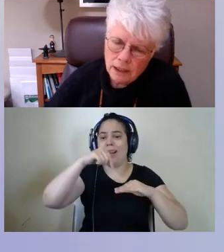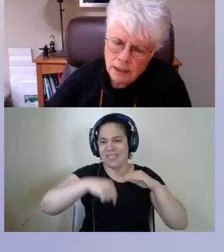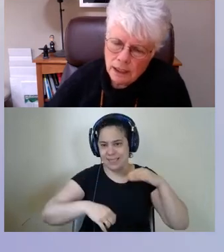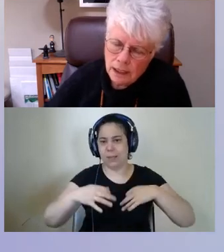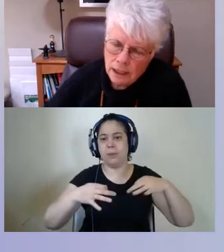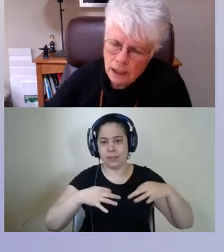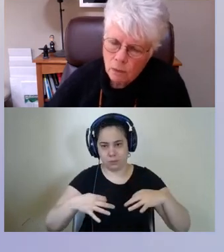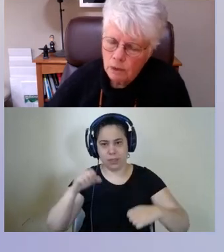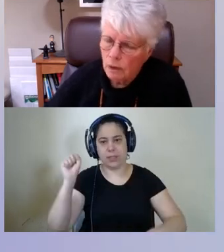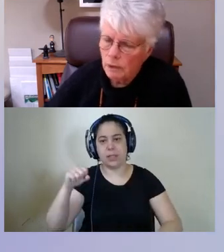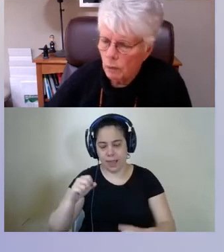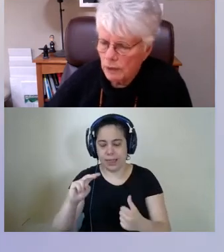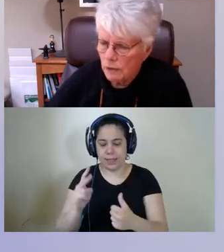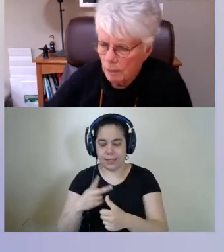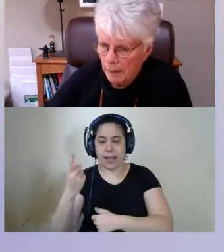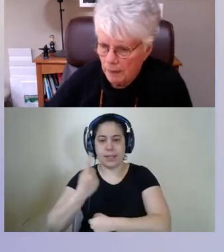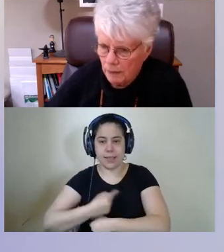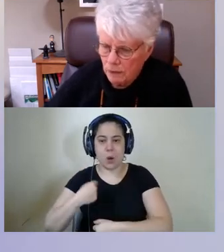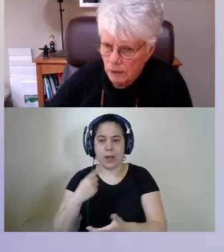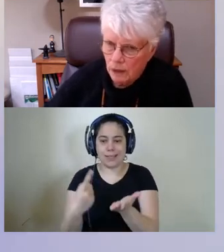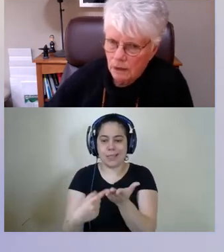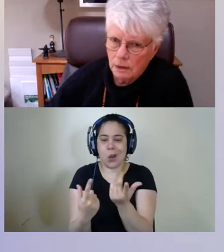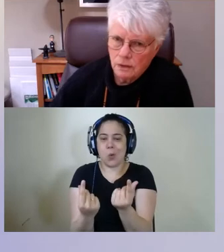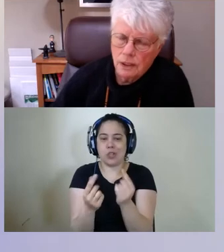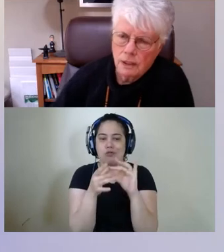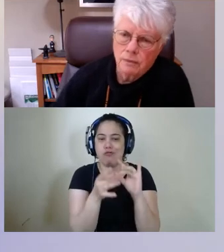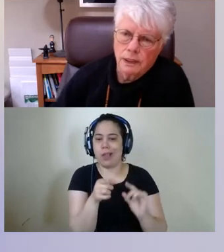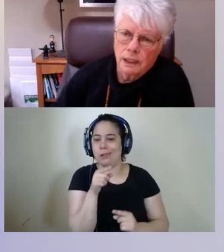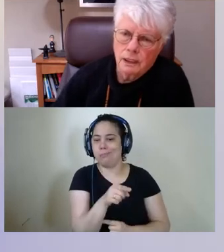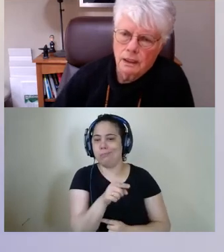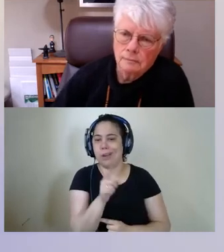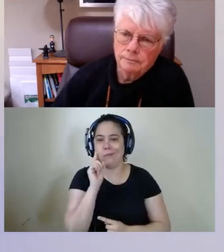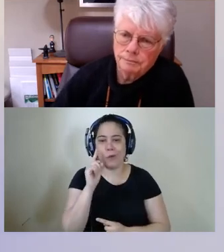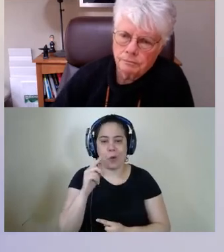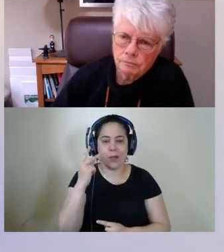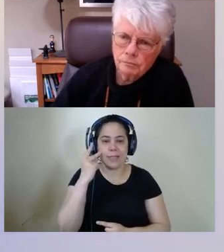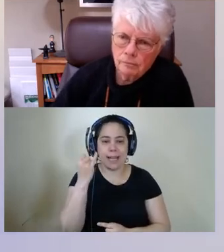the second day, we'll go into what to do about this to see if we can